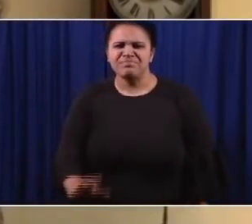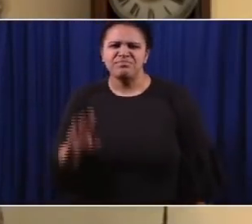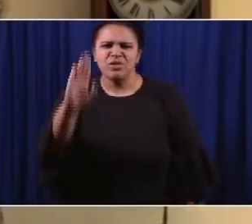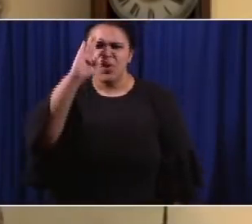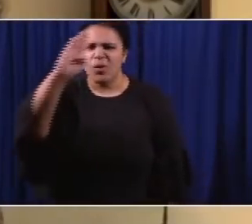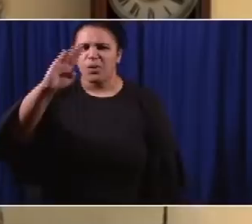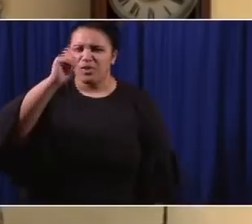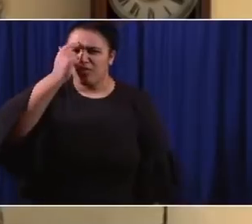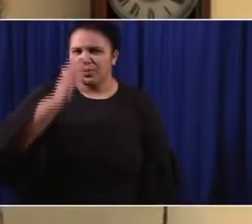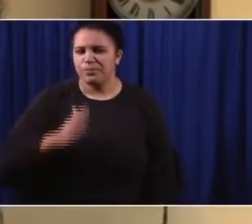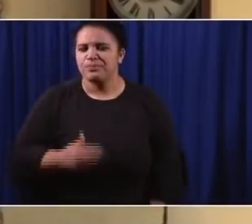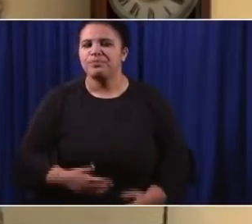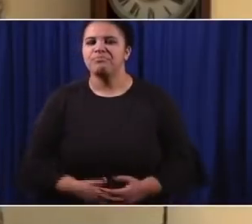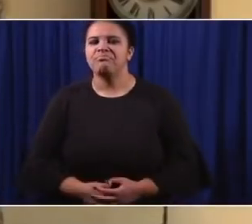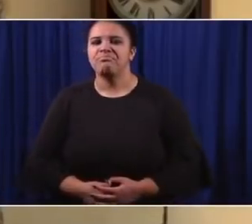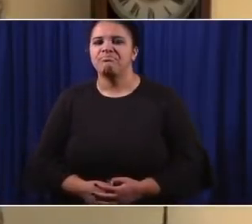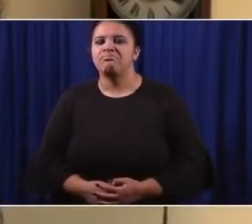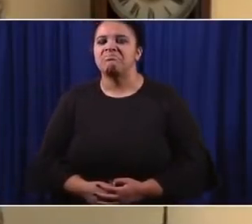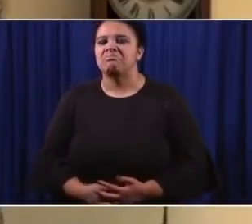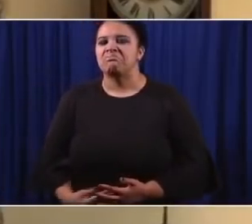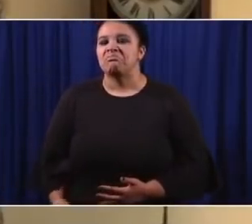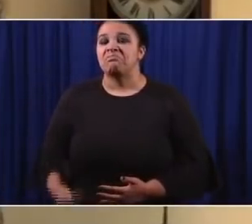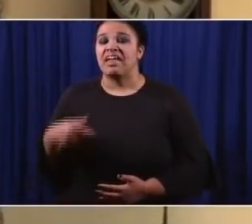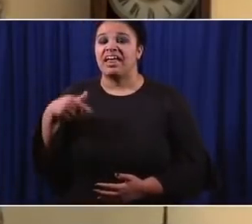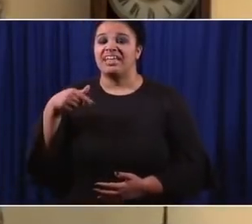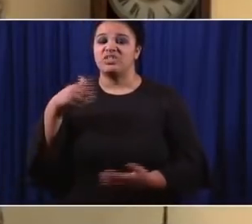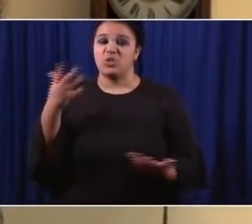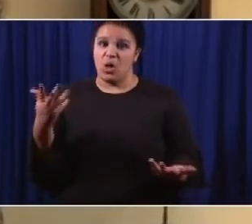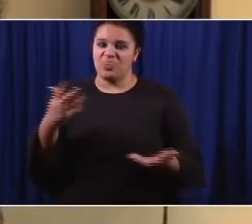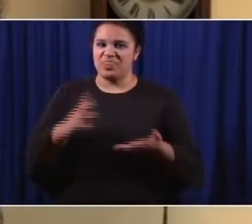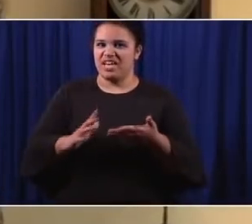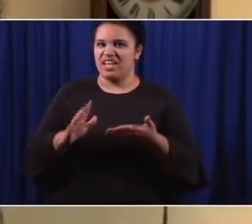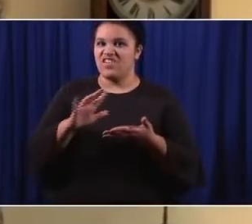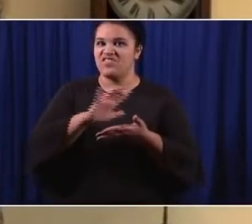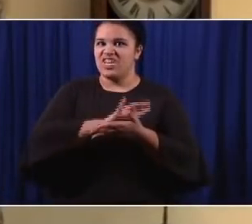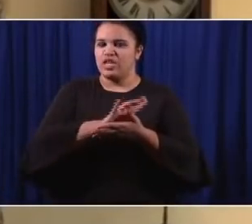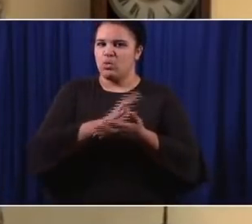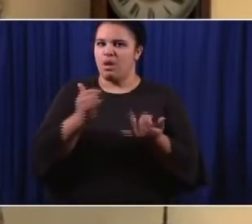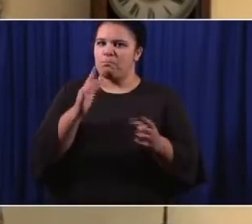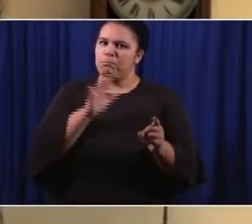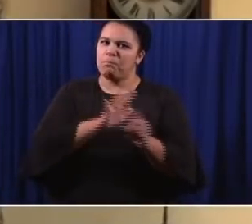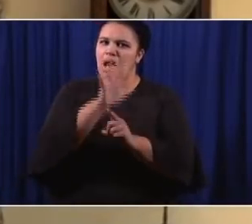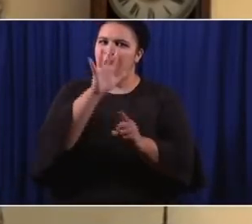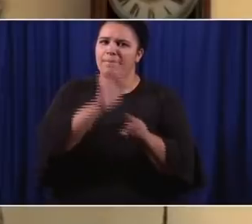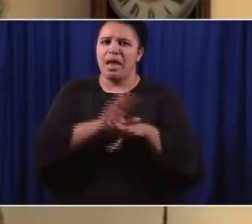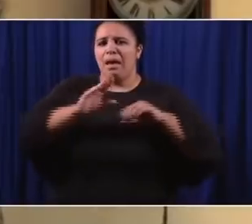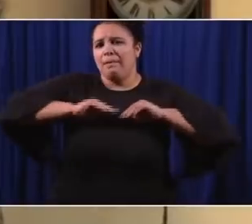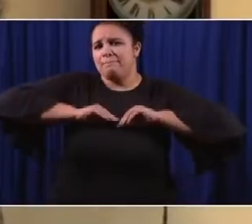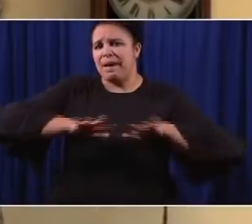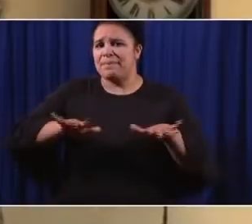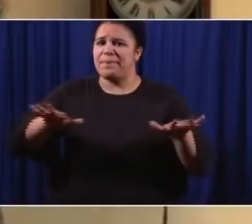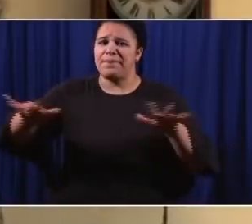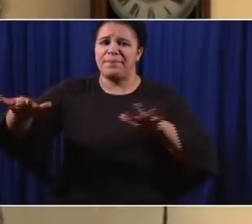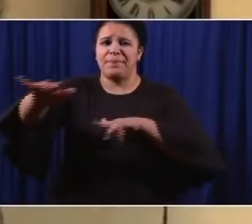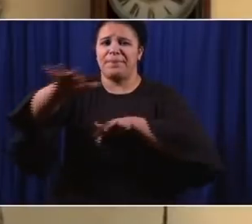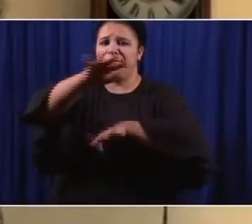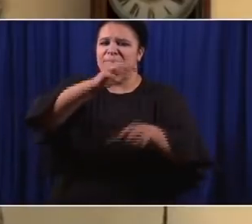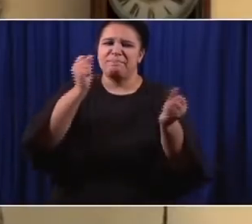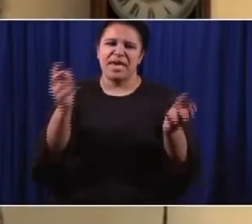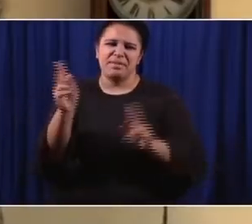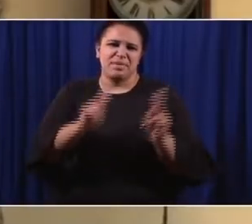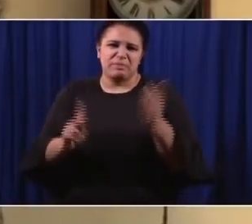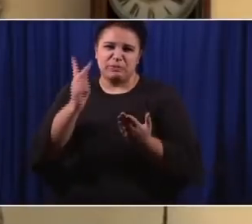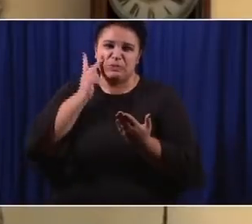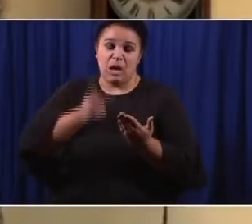Kevin. I don't know if you've seen this video that's been going around the internet of an incident that happened in Logan at a